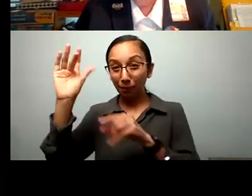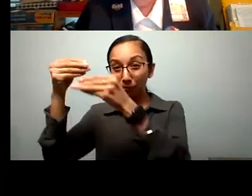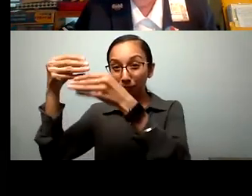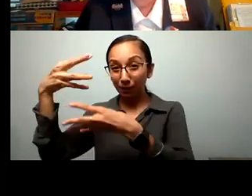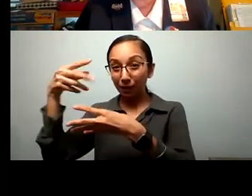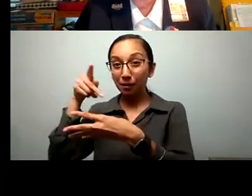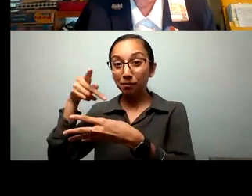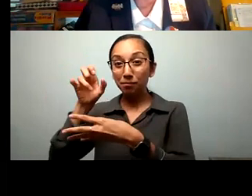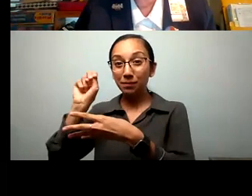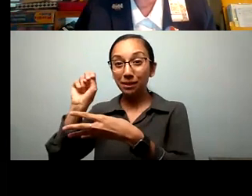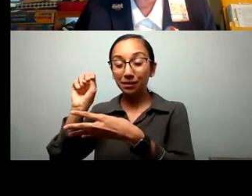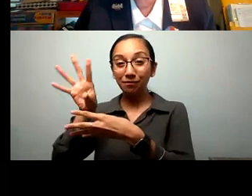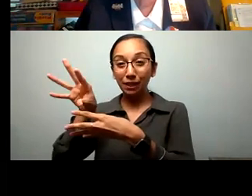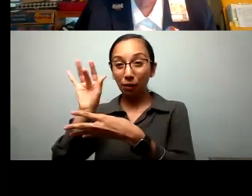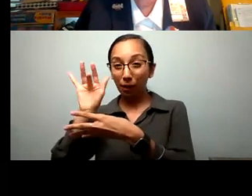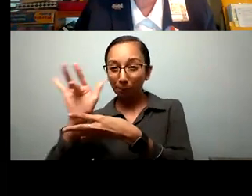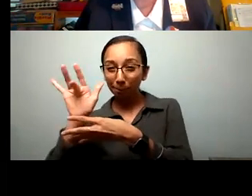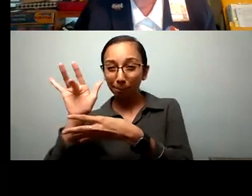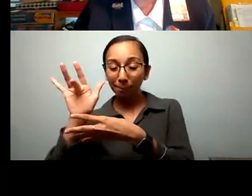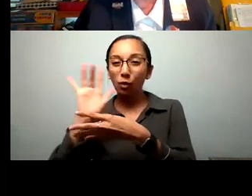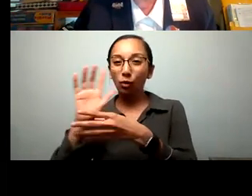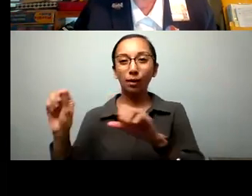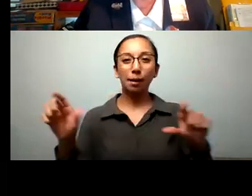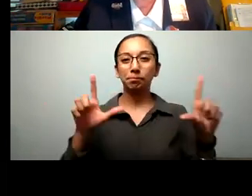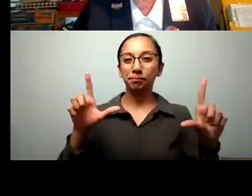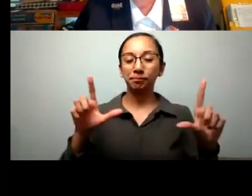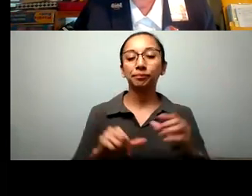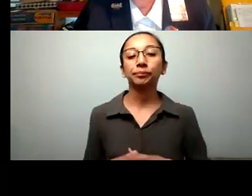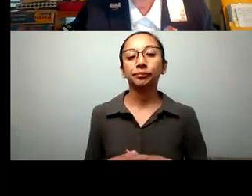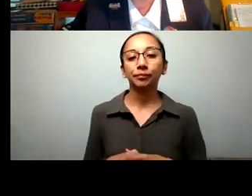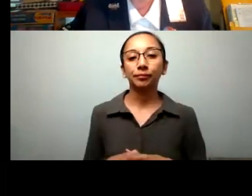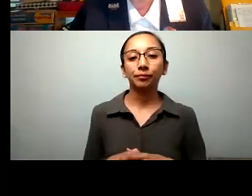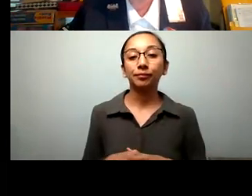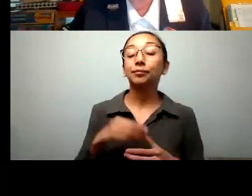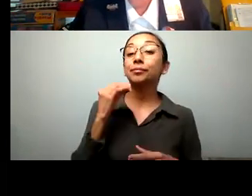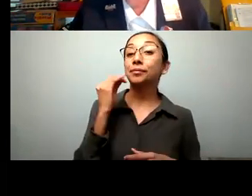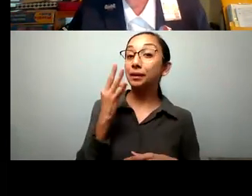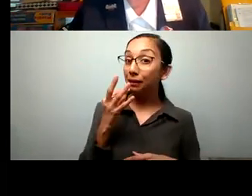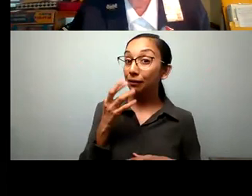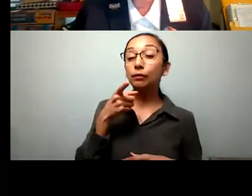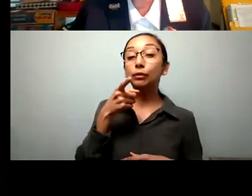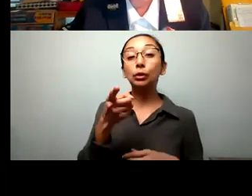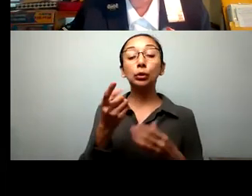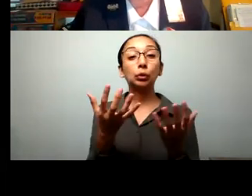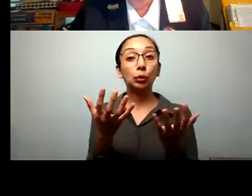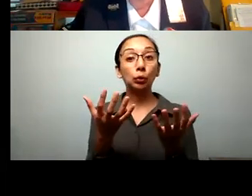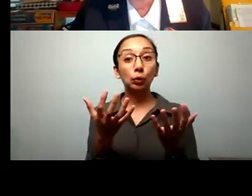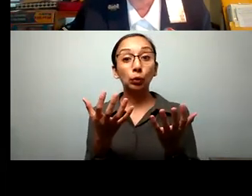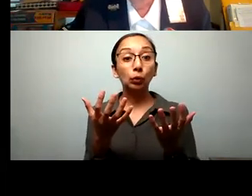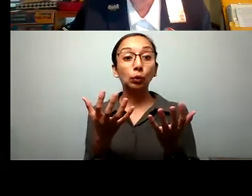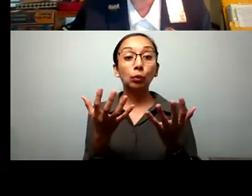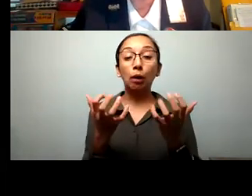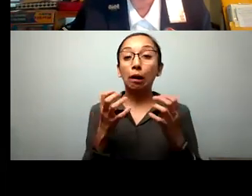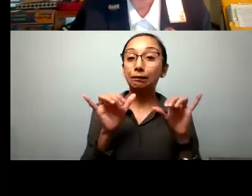selecting pin video from the drop-down menu. On the other hand, if you're looking for how to stay in either English or Spanish,